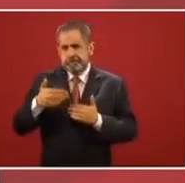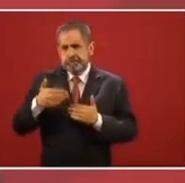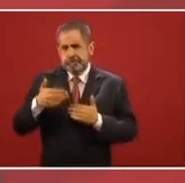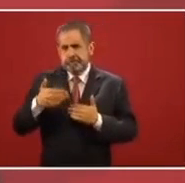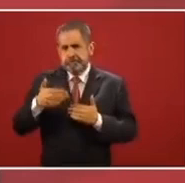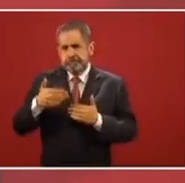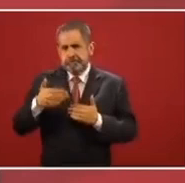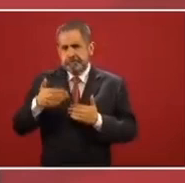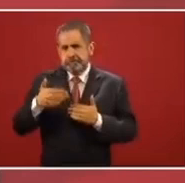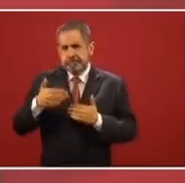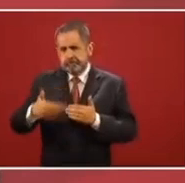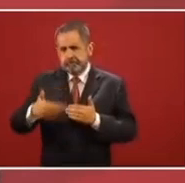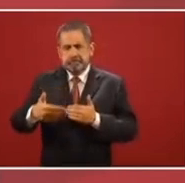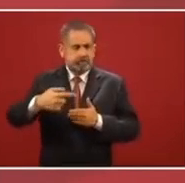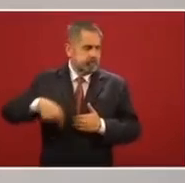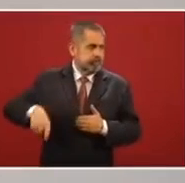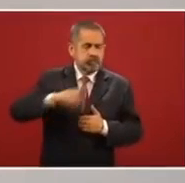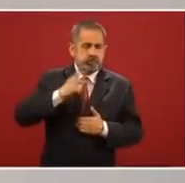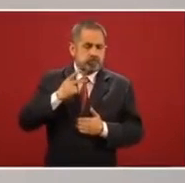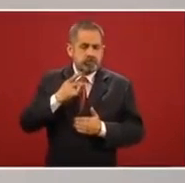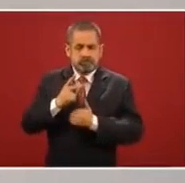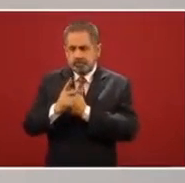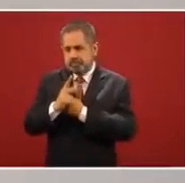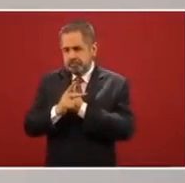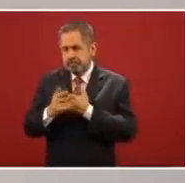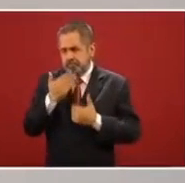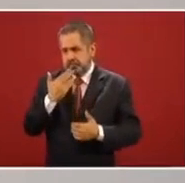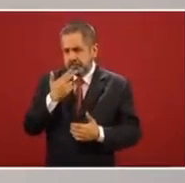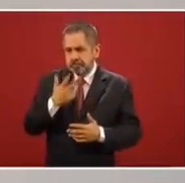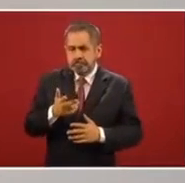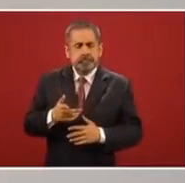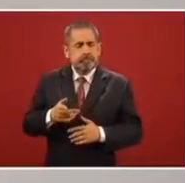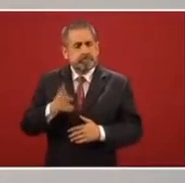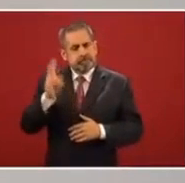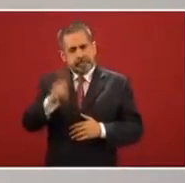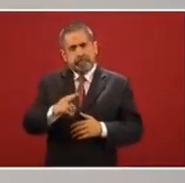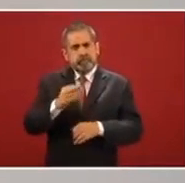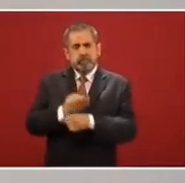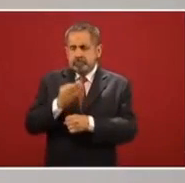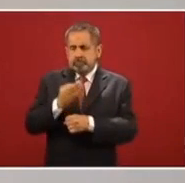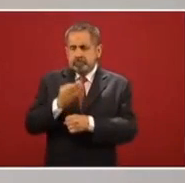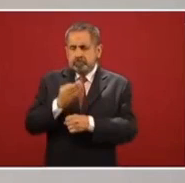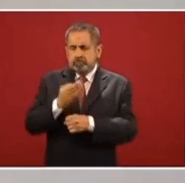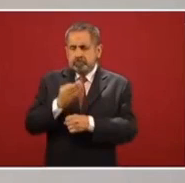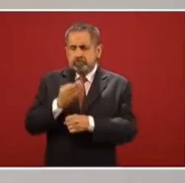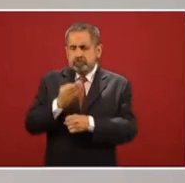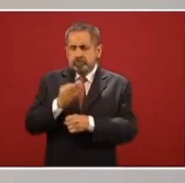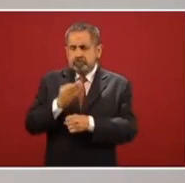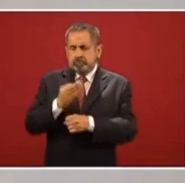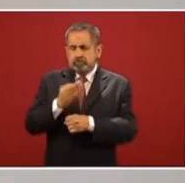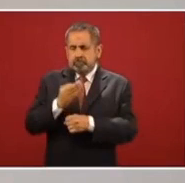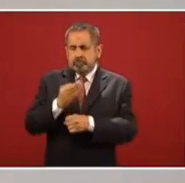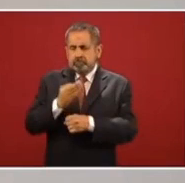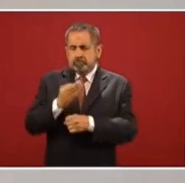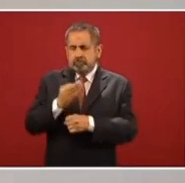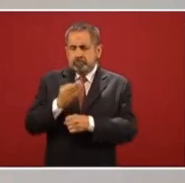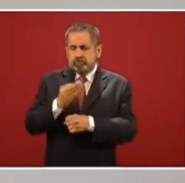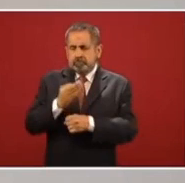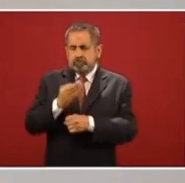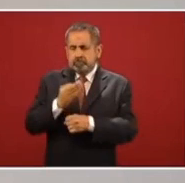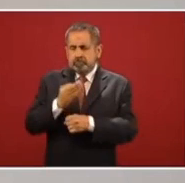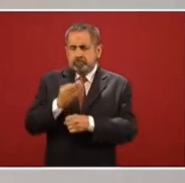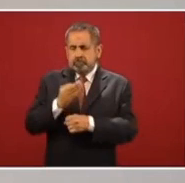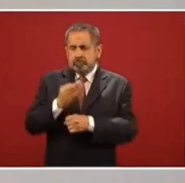país of our country, y efectivamente nos hemos mantenido en una coordinación and effectively we've maintained